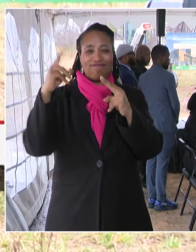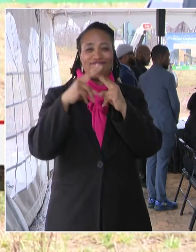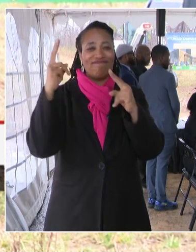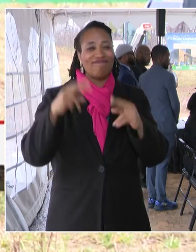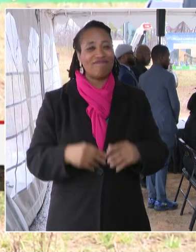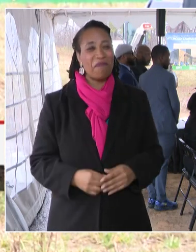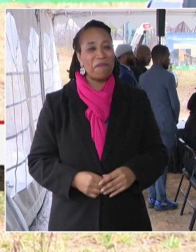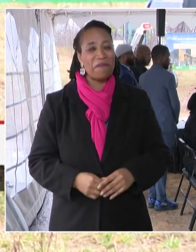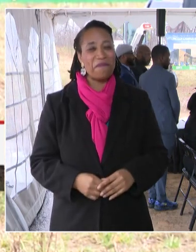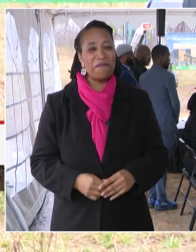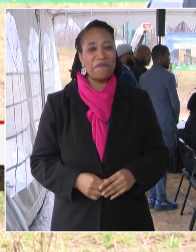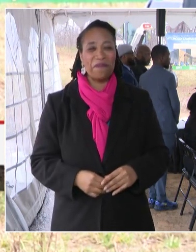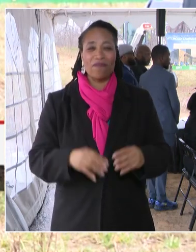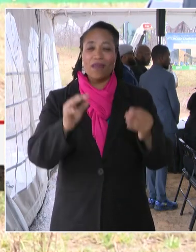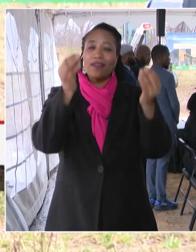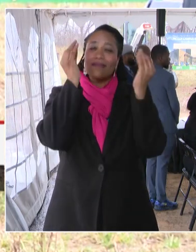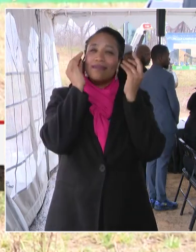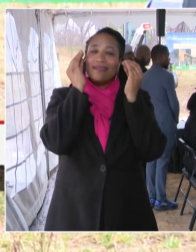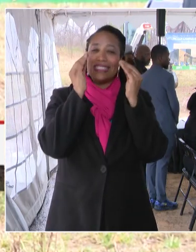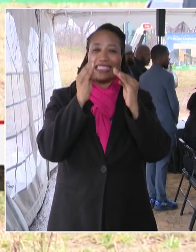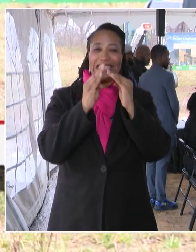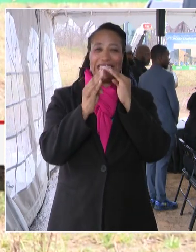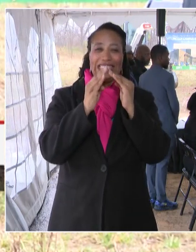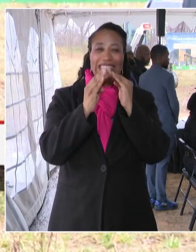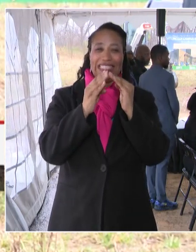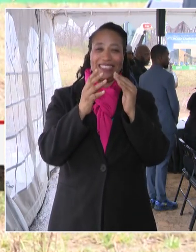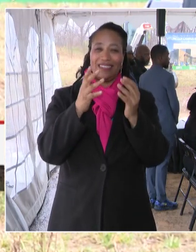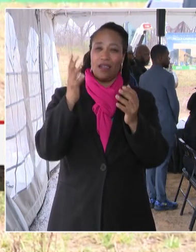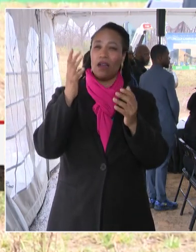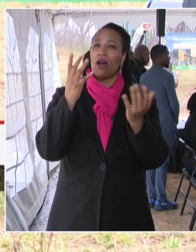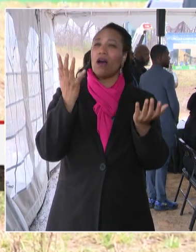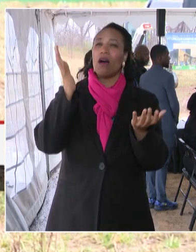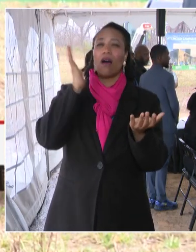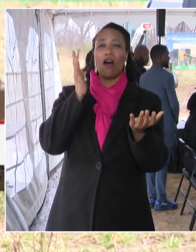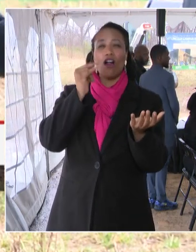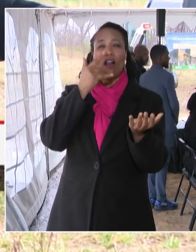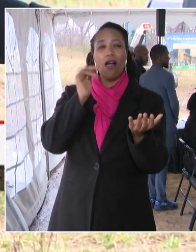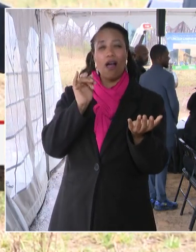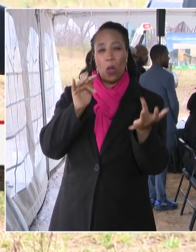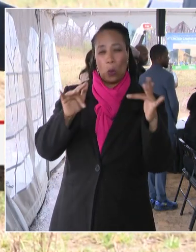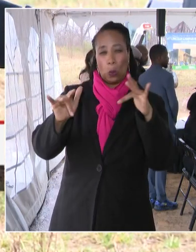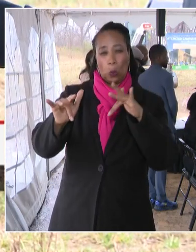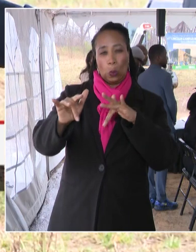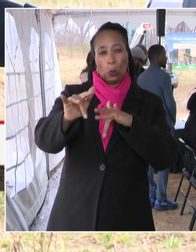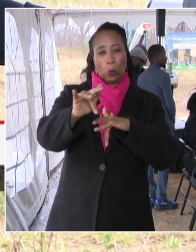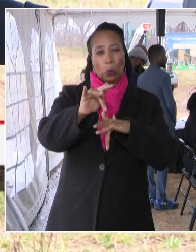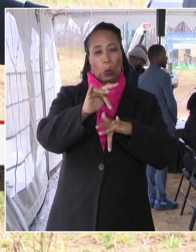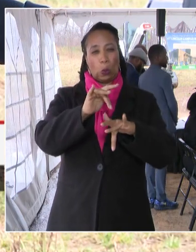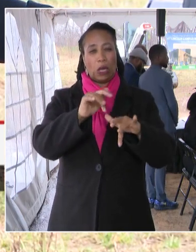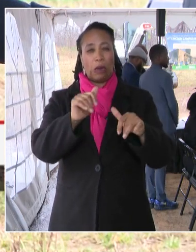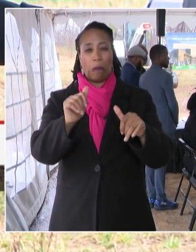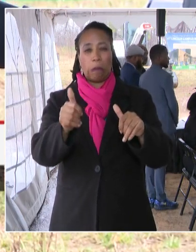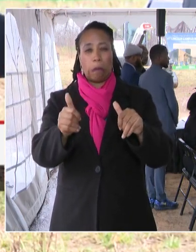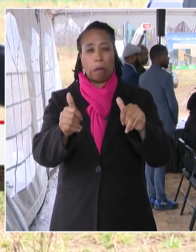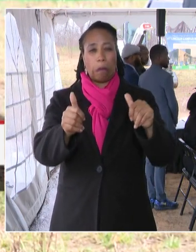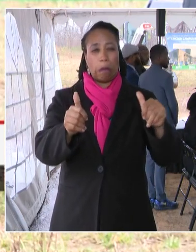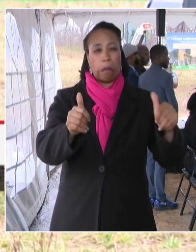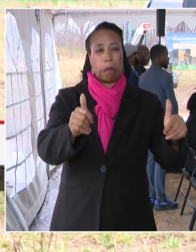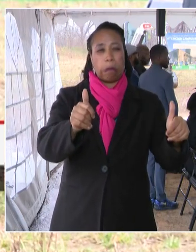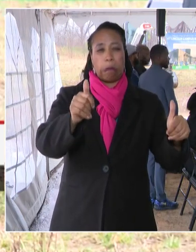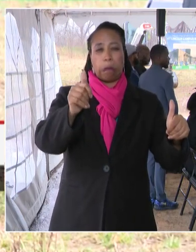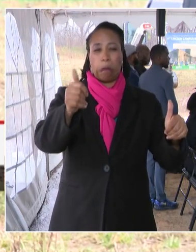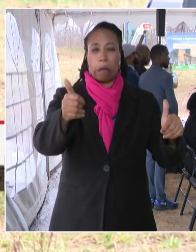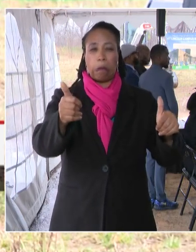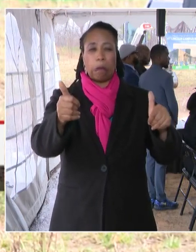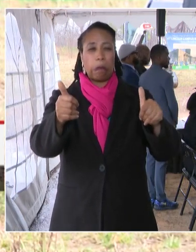former Commissioner Montague here, this used to be a place where we defended the Union.